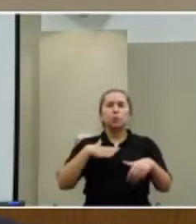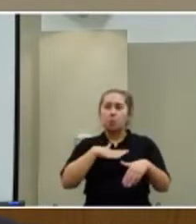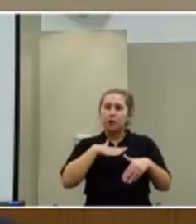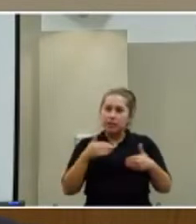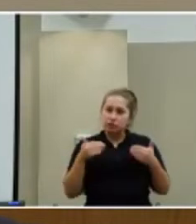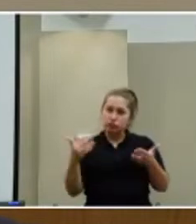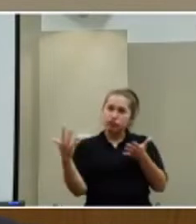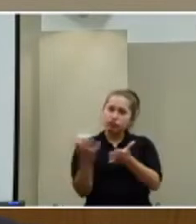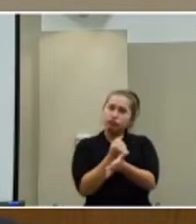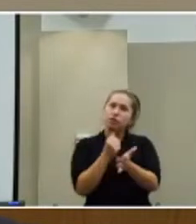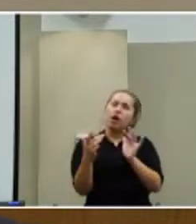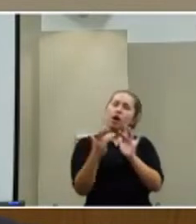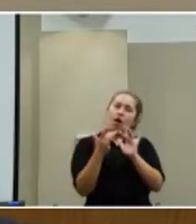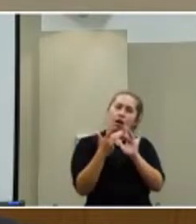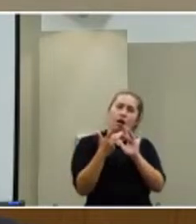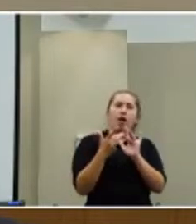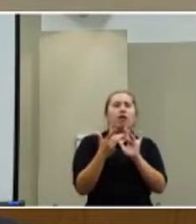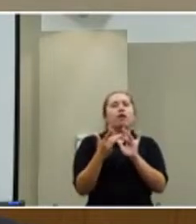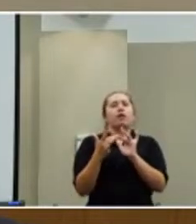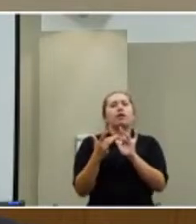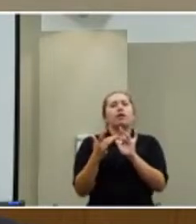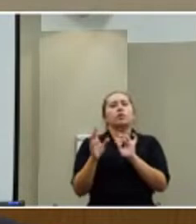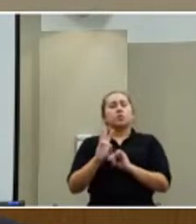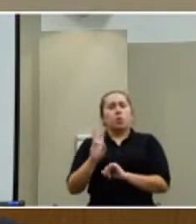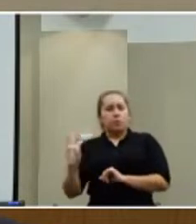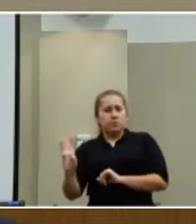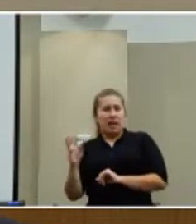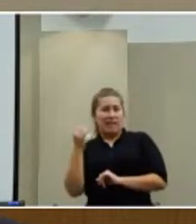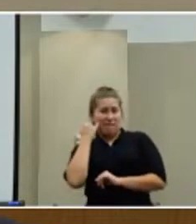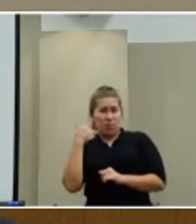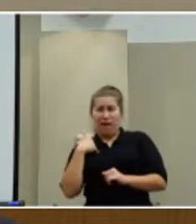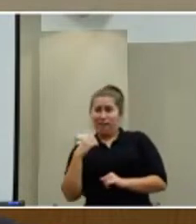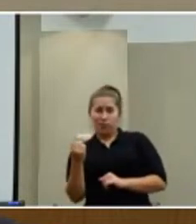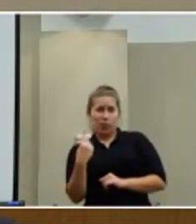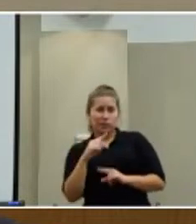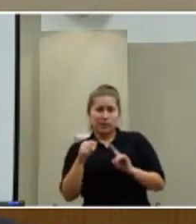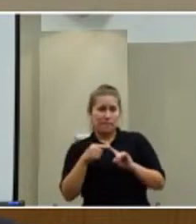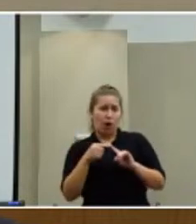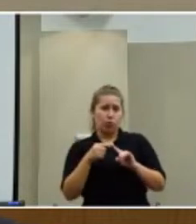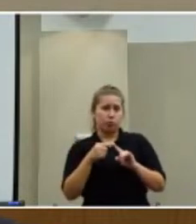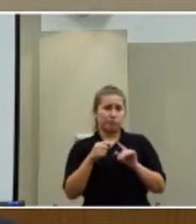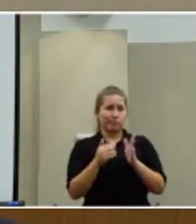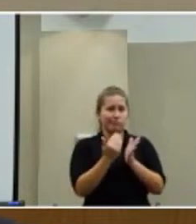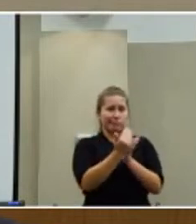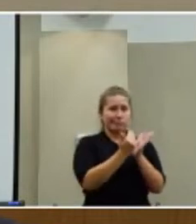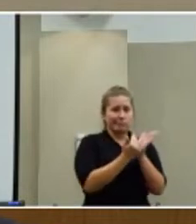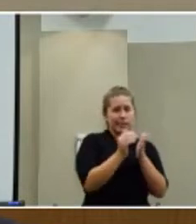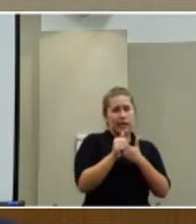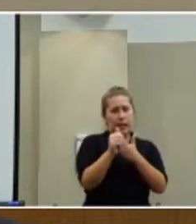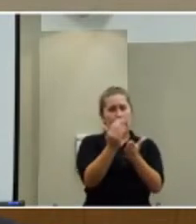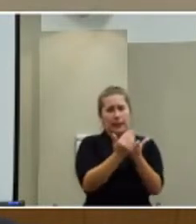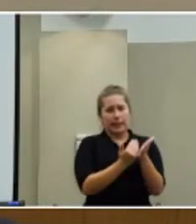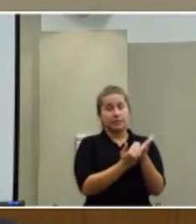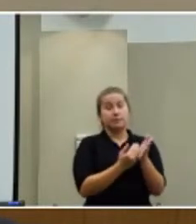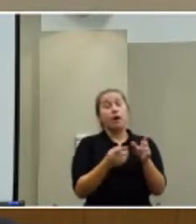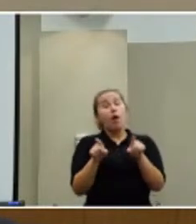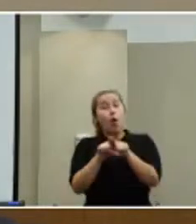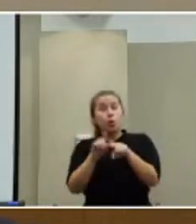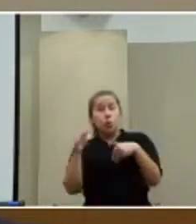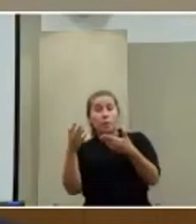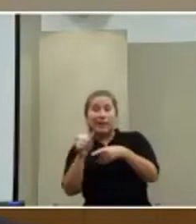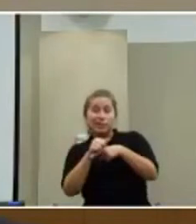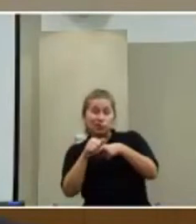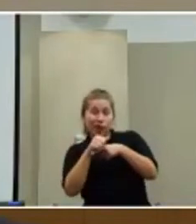reach out to us with any questions you have about standards and guidelines. But we also provide trainings throughout the year, and